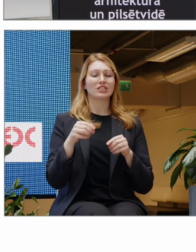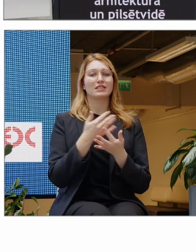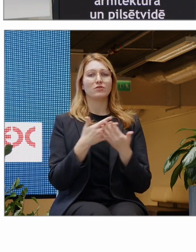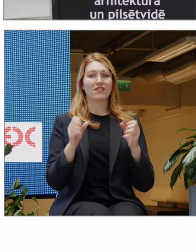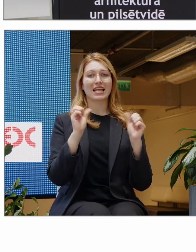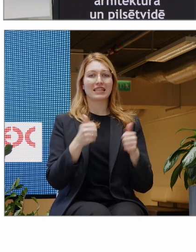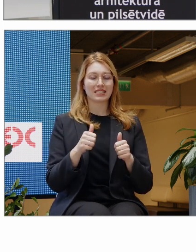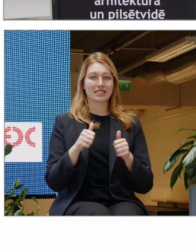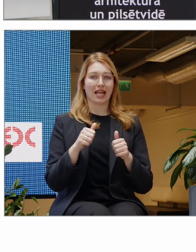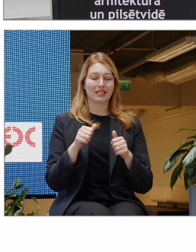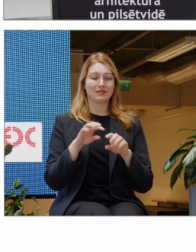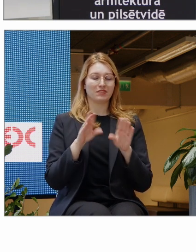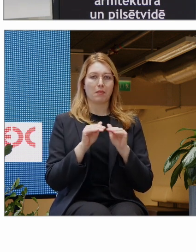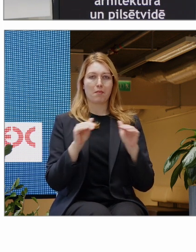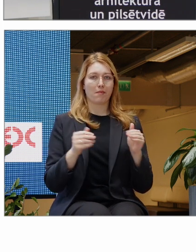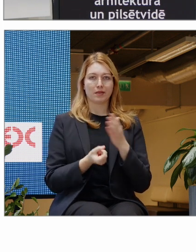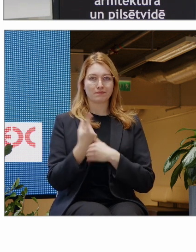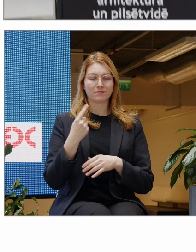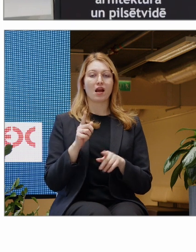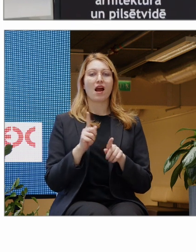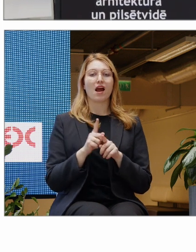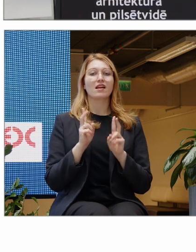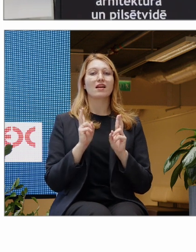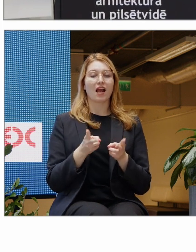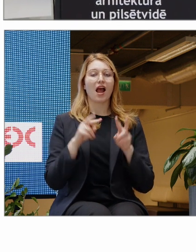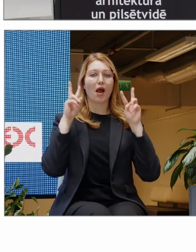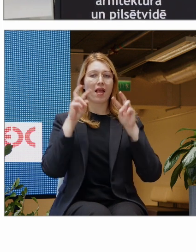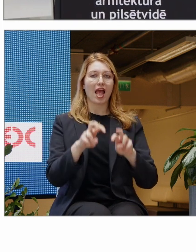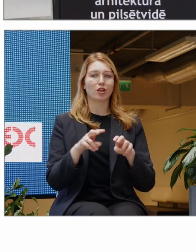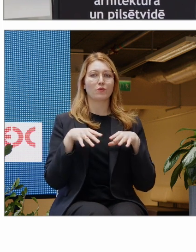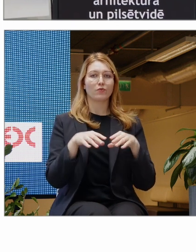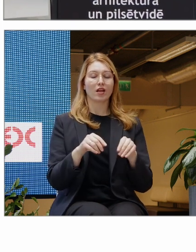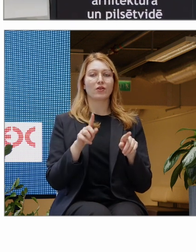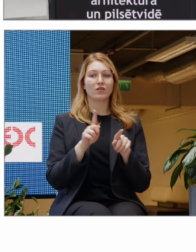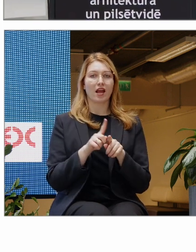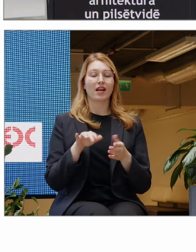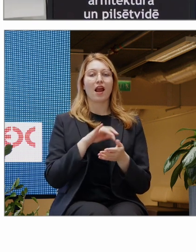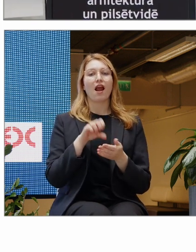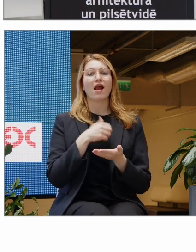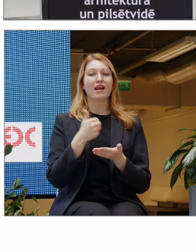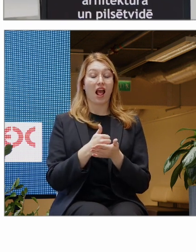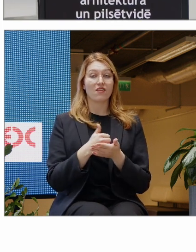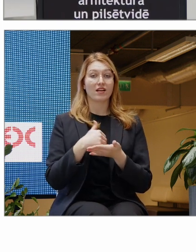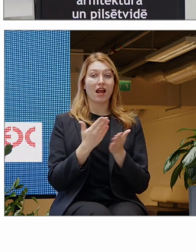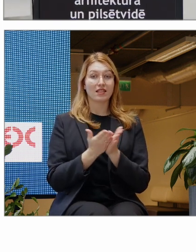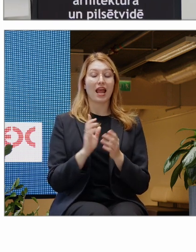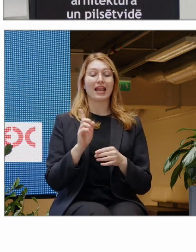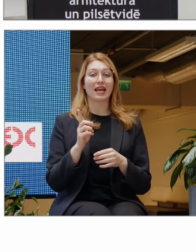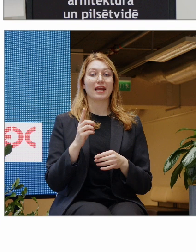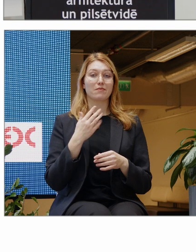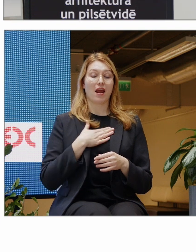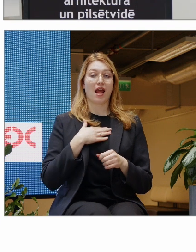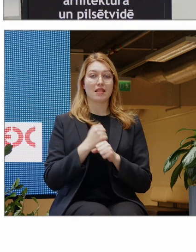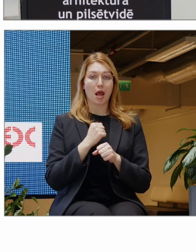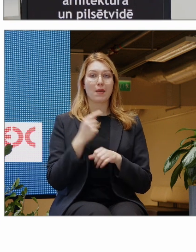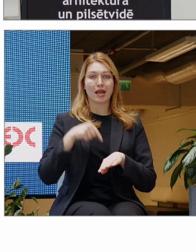world, how I did some research, and the central part of my work is empathy, teaching empathy in